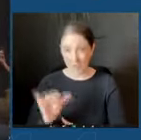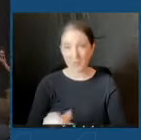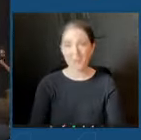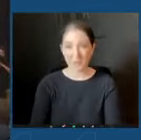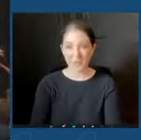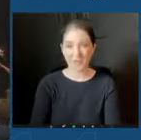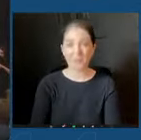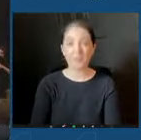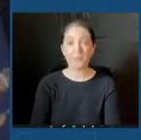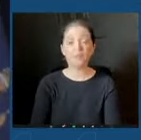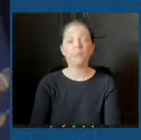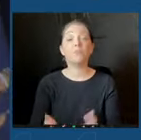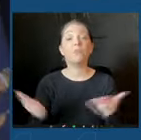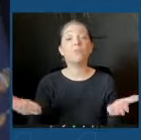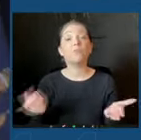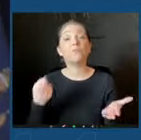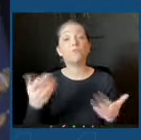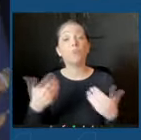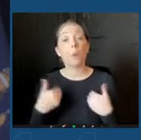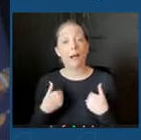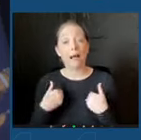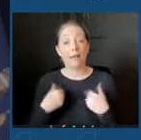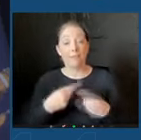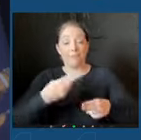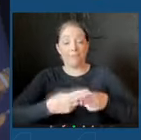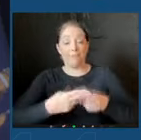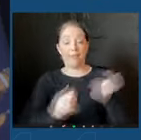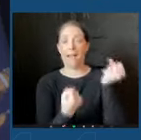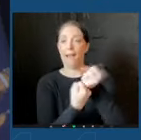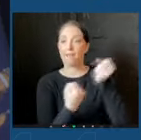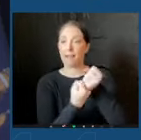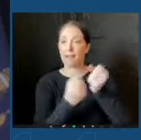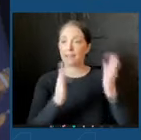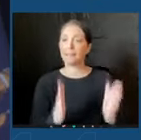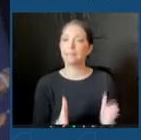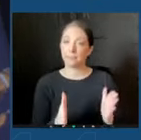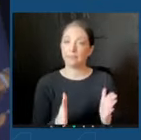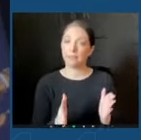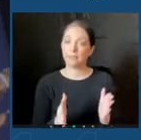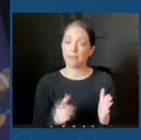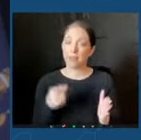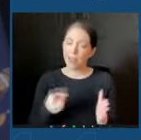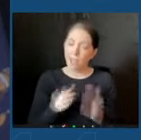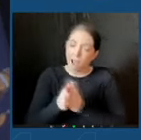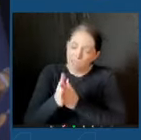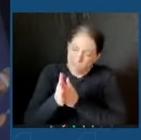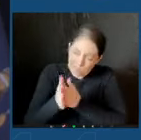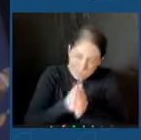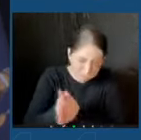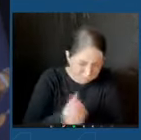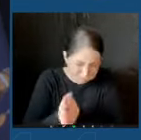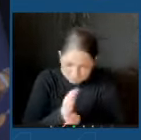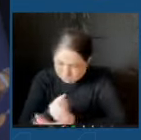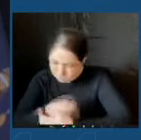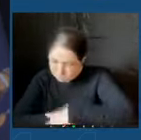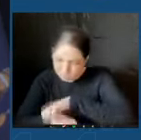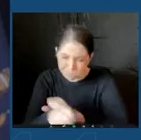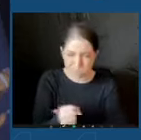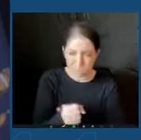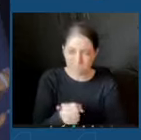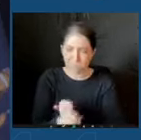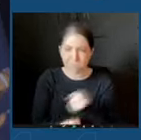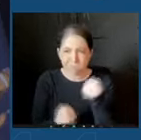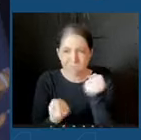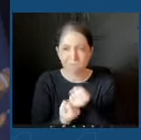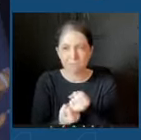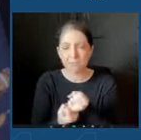And then also what you have are what we call advocates, people who are so deeply passionate about a cause that even though they did not